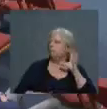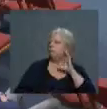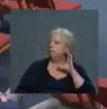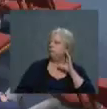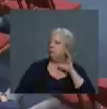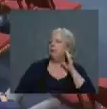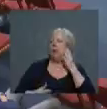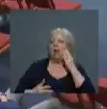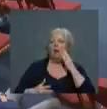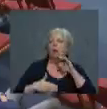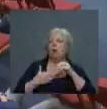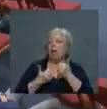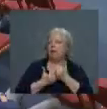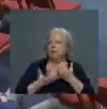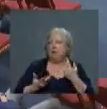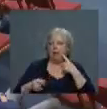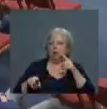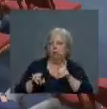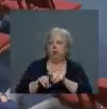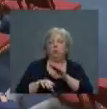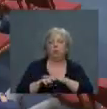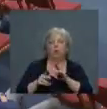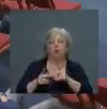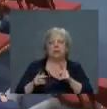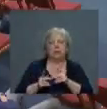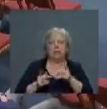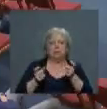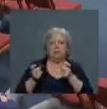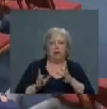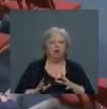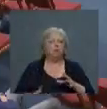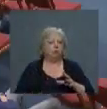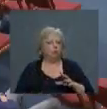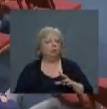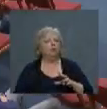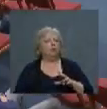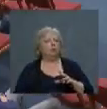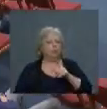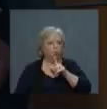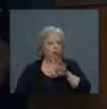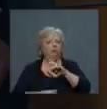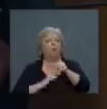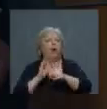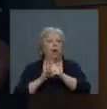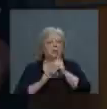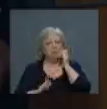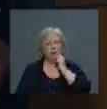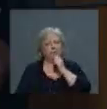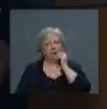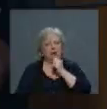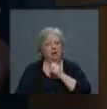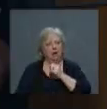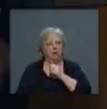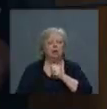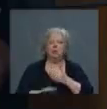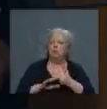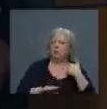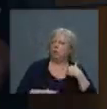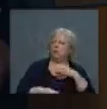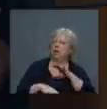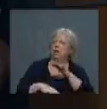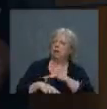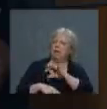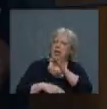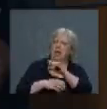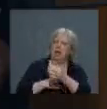the on-site manager. Yeah. 24/7. Before it was just a daily. You know, like right. 9 to 6